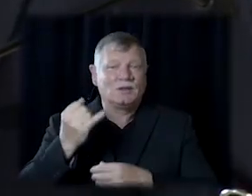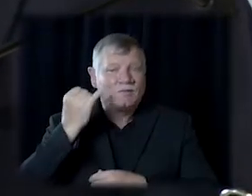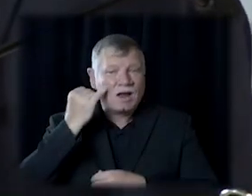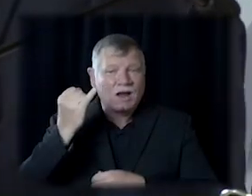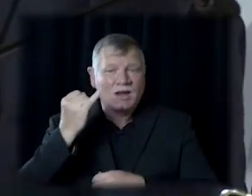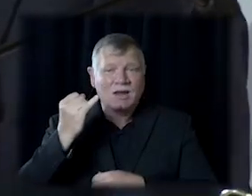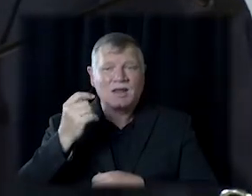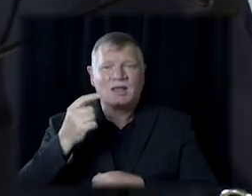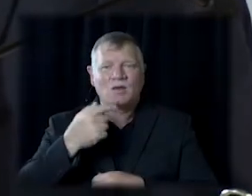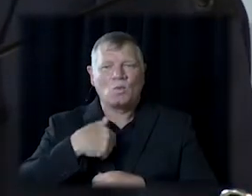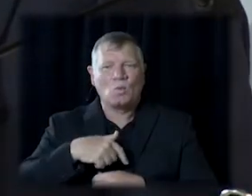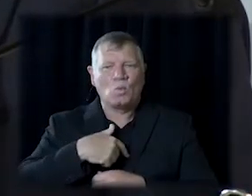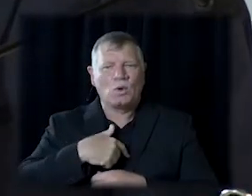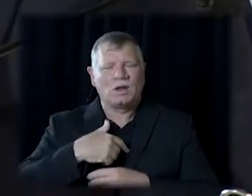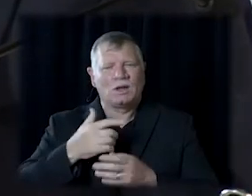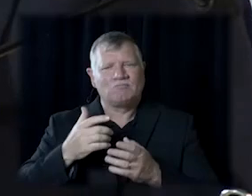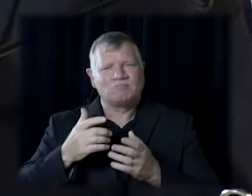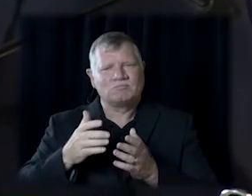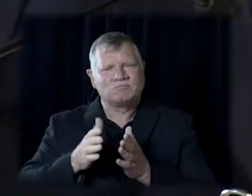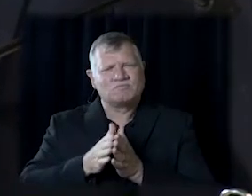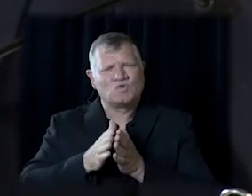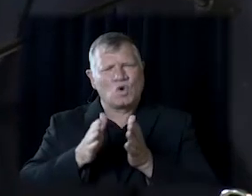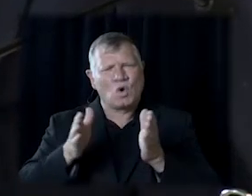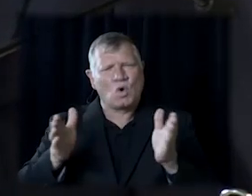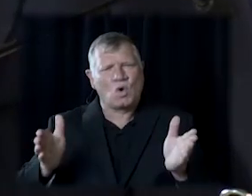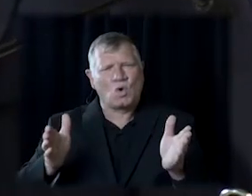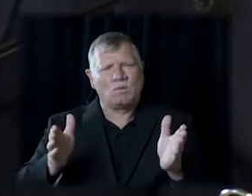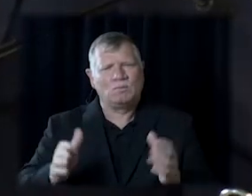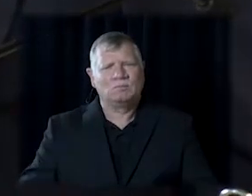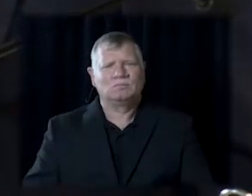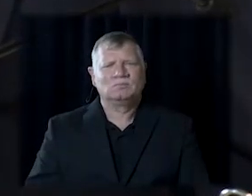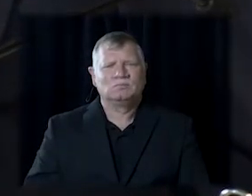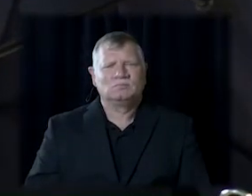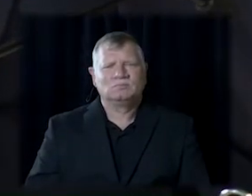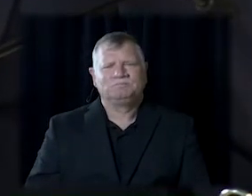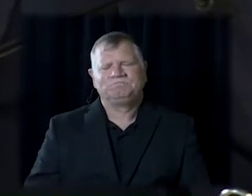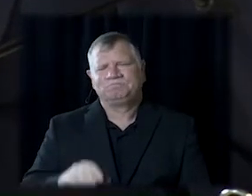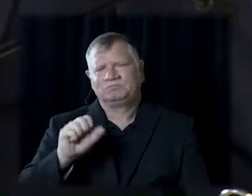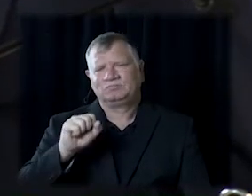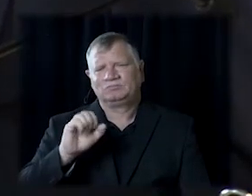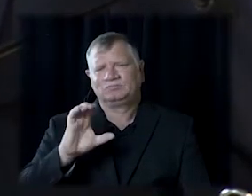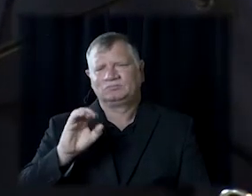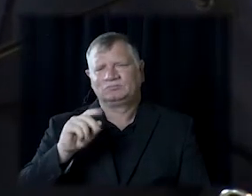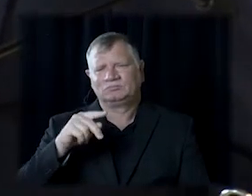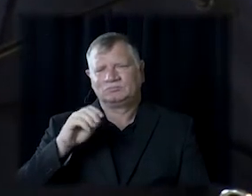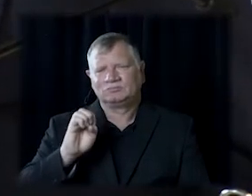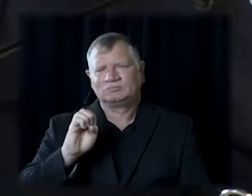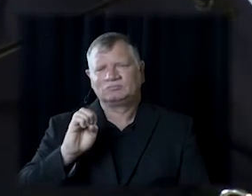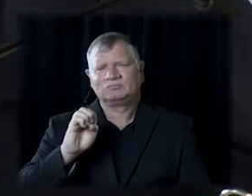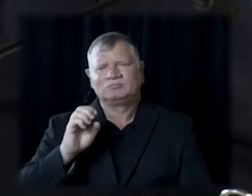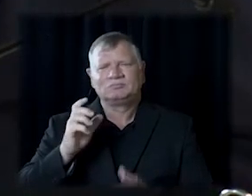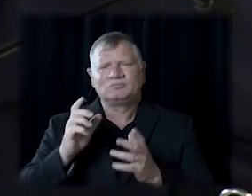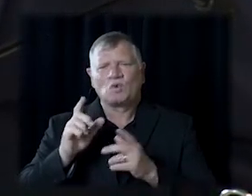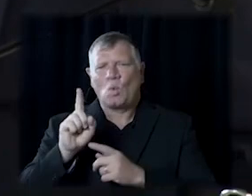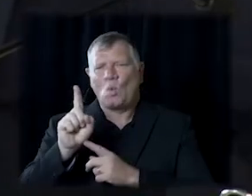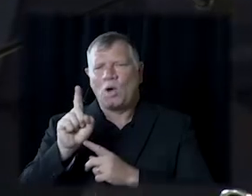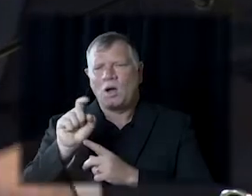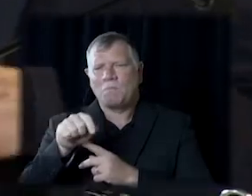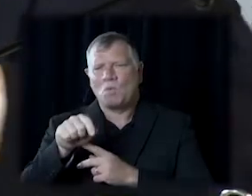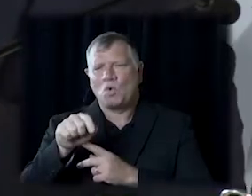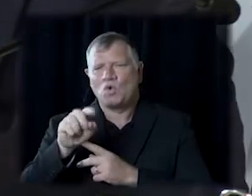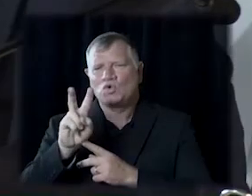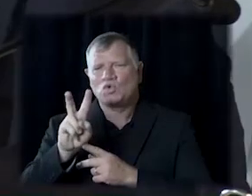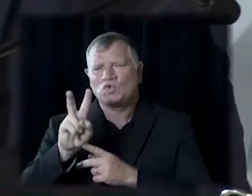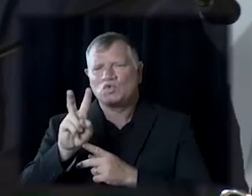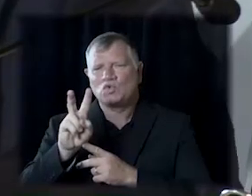what the scope is of that, the scope involved 1.2